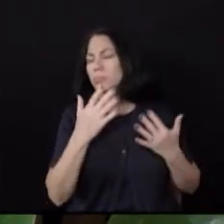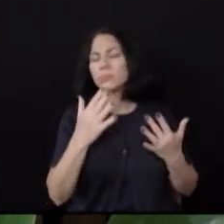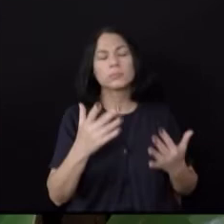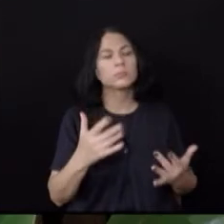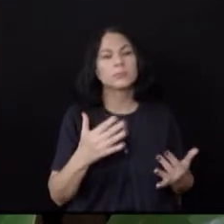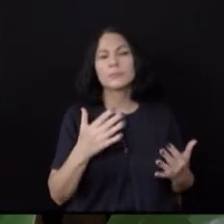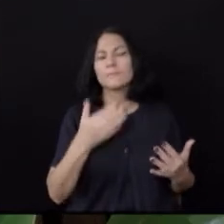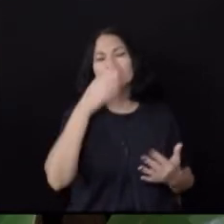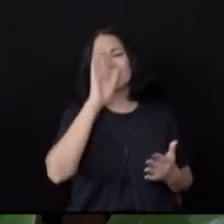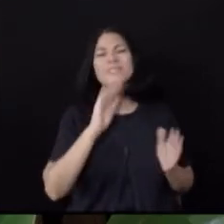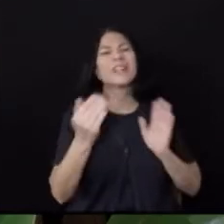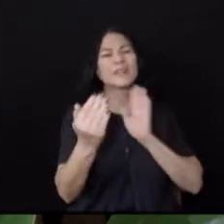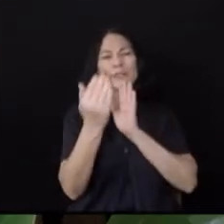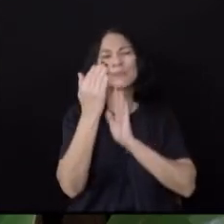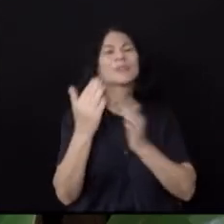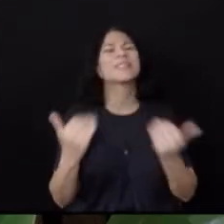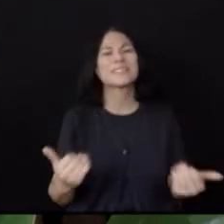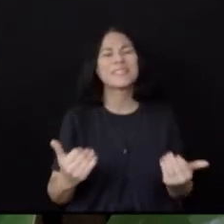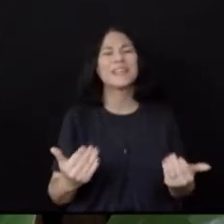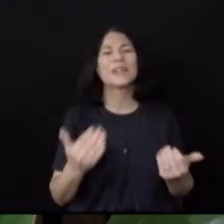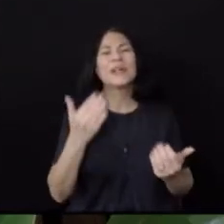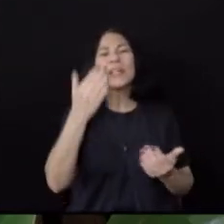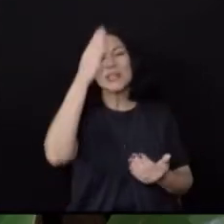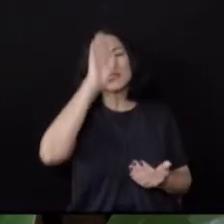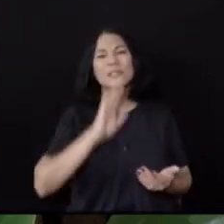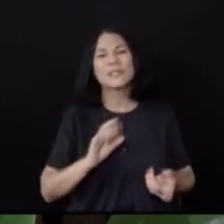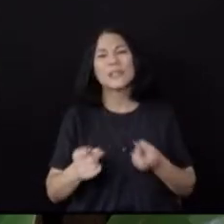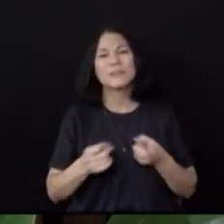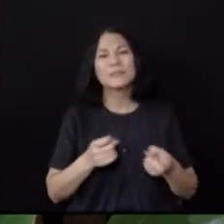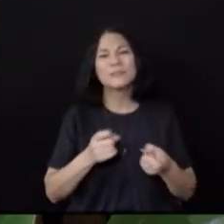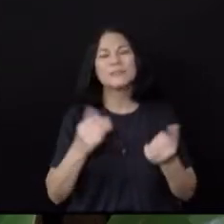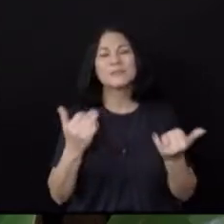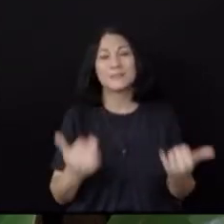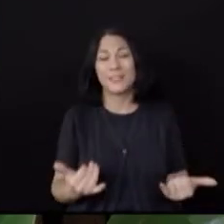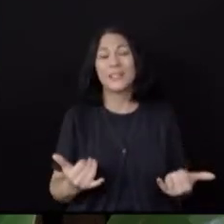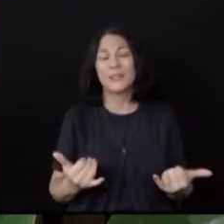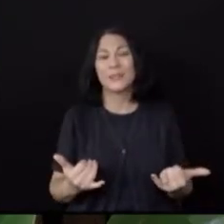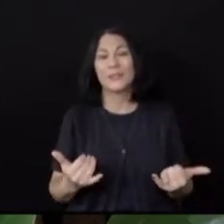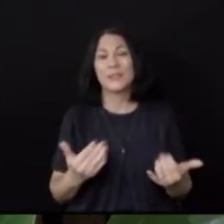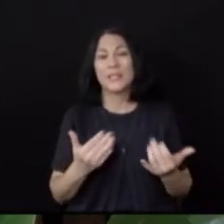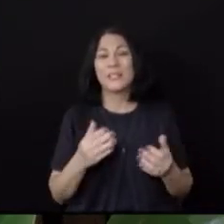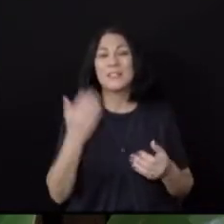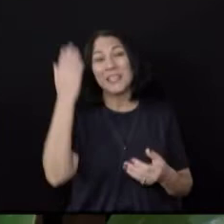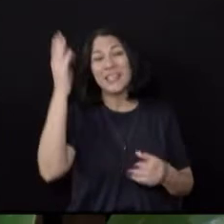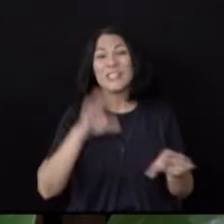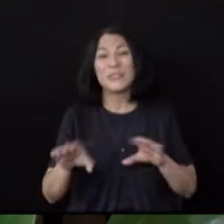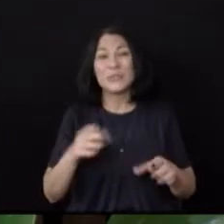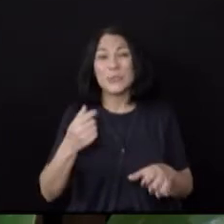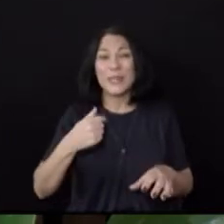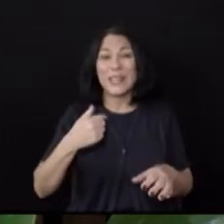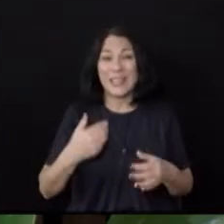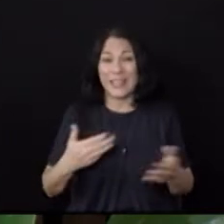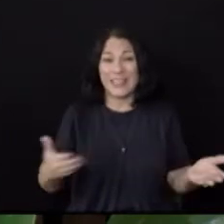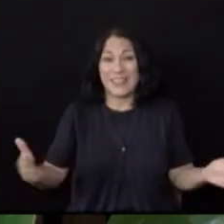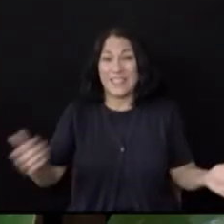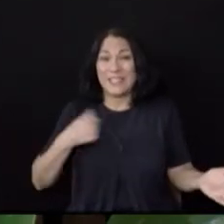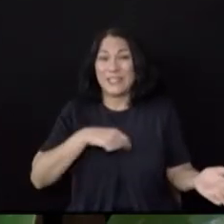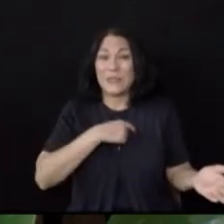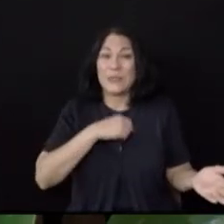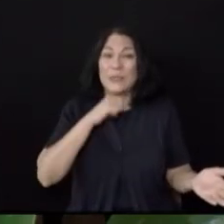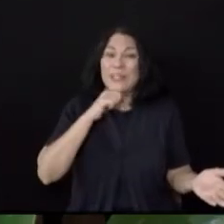God is present. God is moving. God is doing things that we yet may not see nor comprehend.